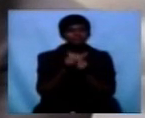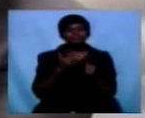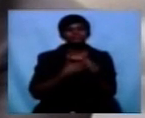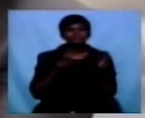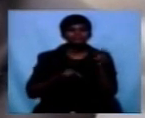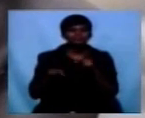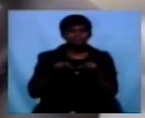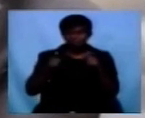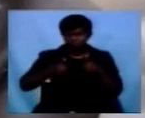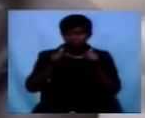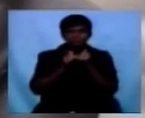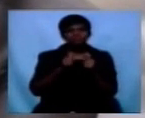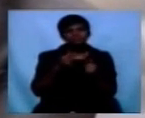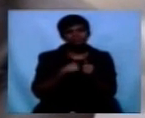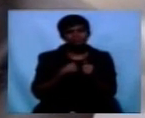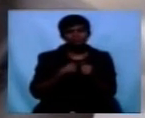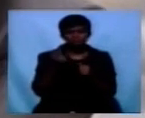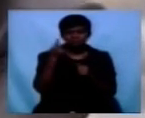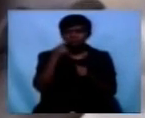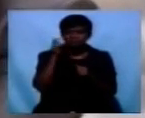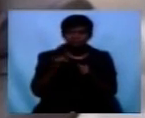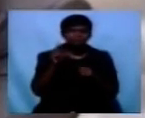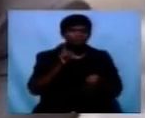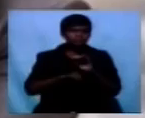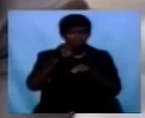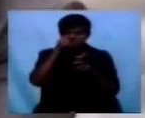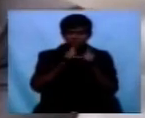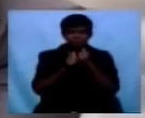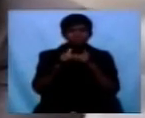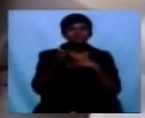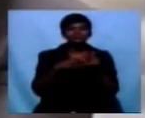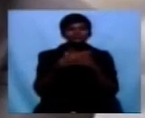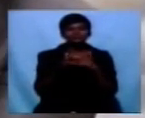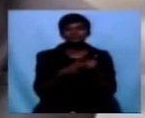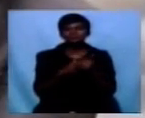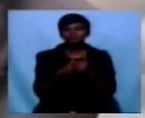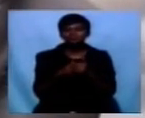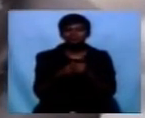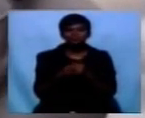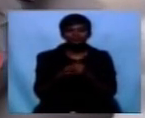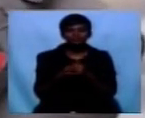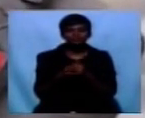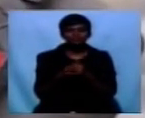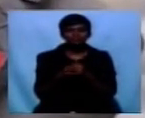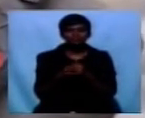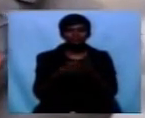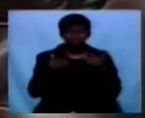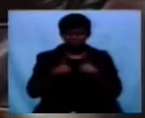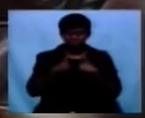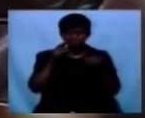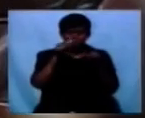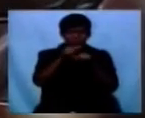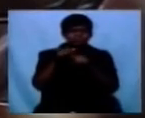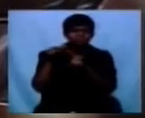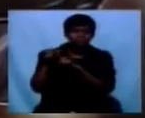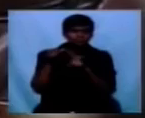Between them and me, one must be fired. Because I'll go to the president. So it's easy then to pass the back and say, well, I have given them targets. My